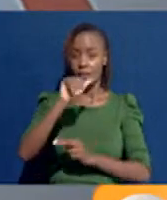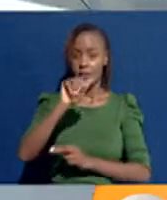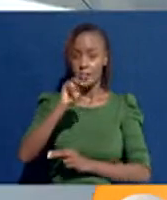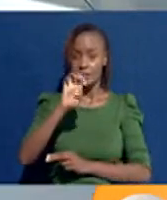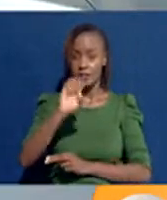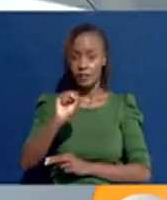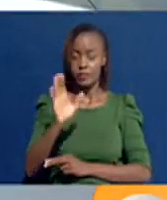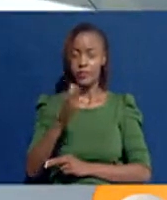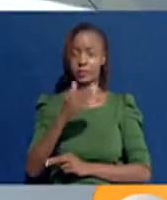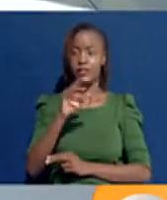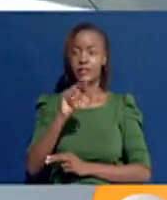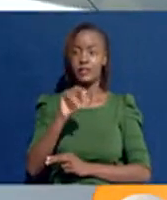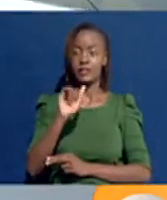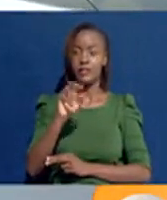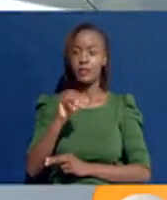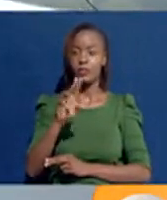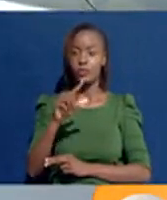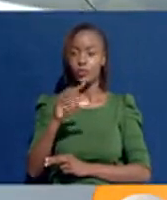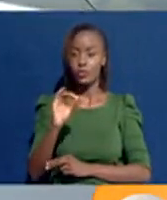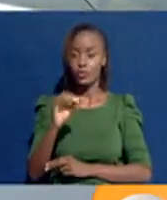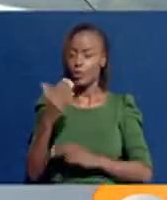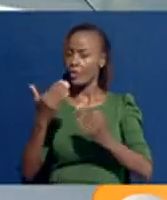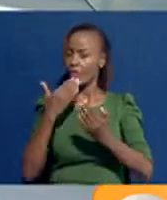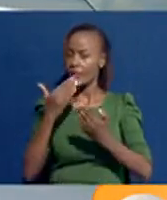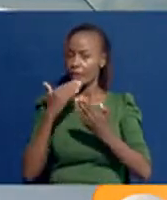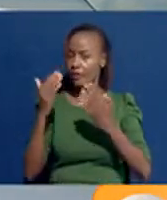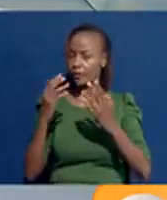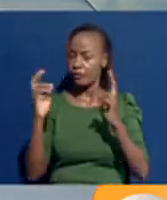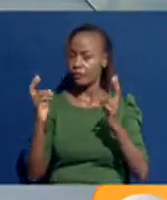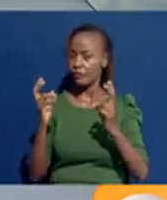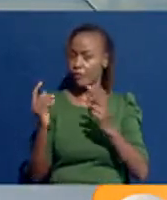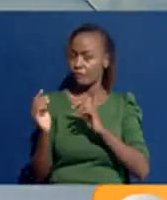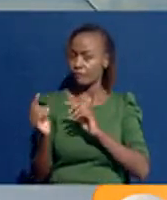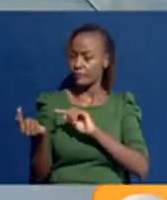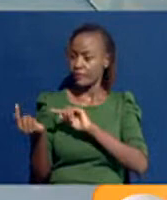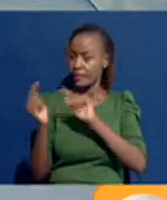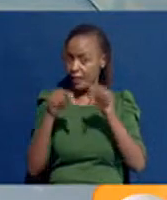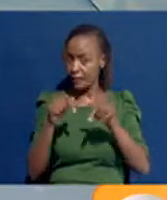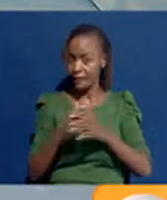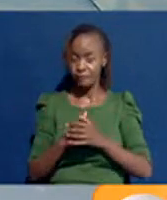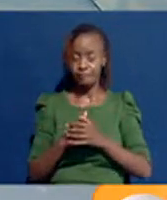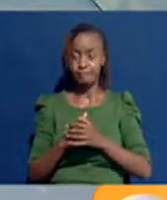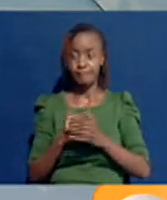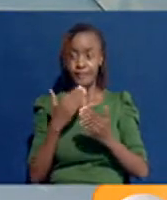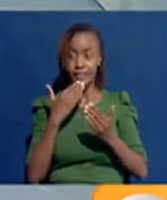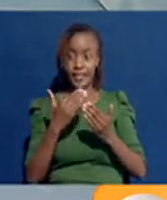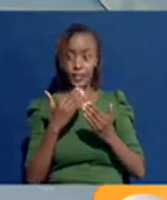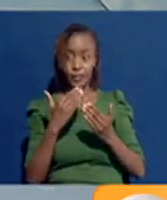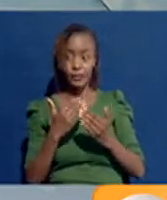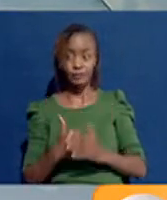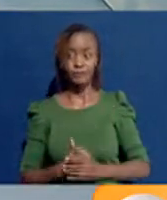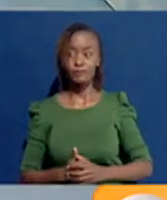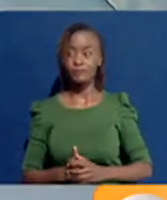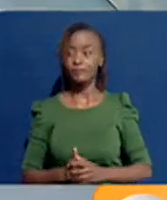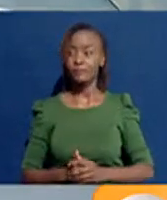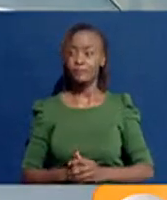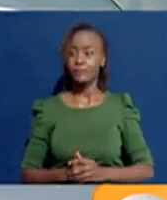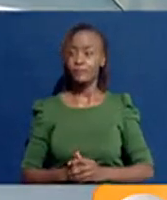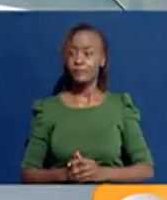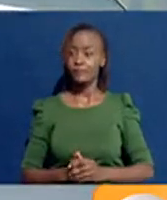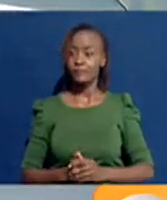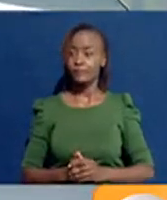so much for making time for us here on the program today. Thank you, Fon, for having me. Great. This evening. Good. I